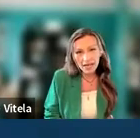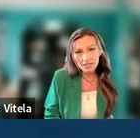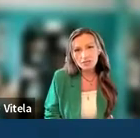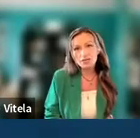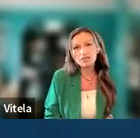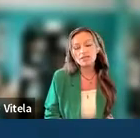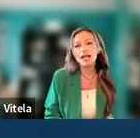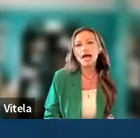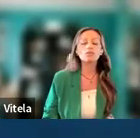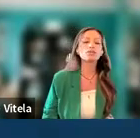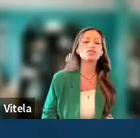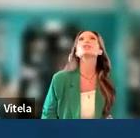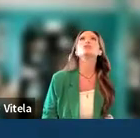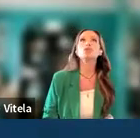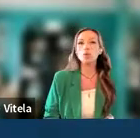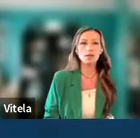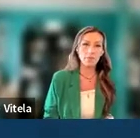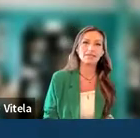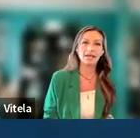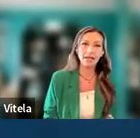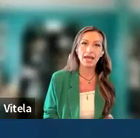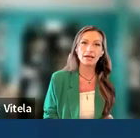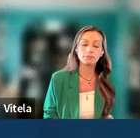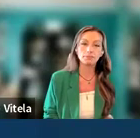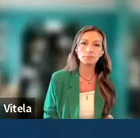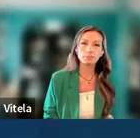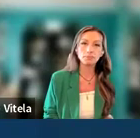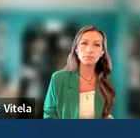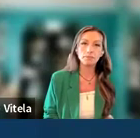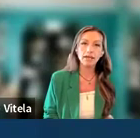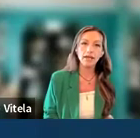have any answers and was just doing the best I can.